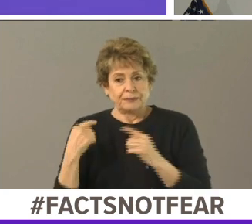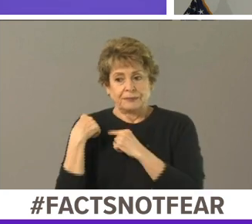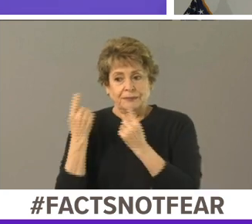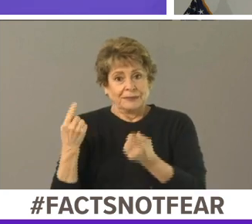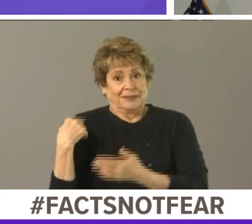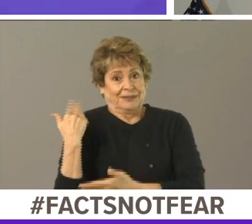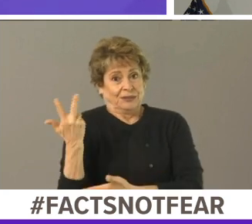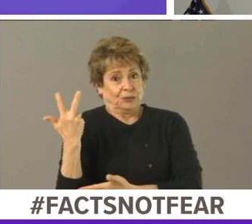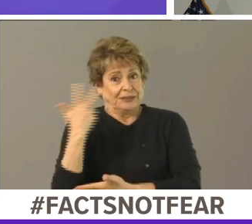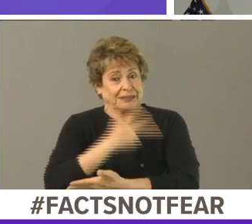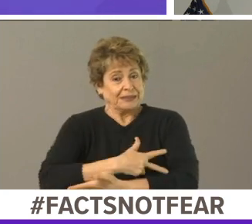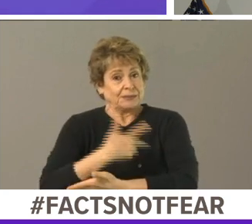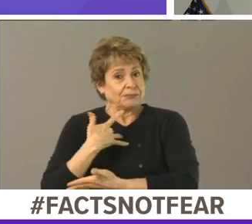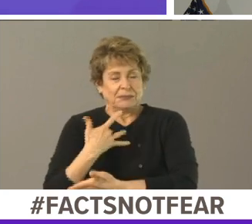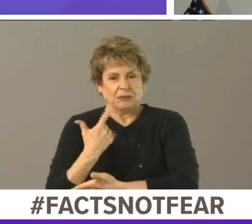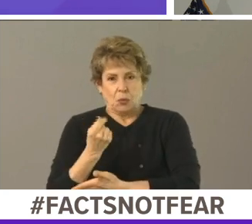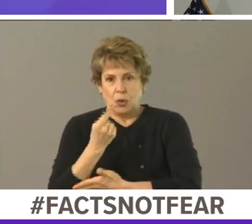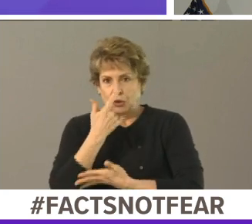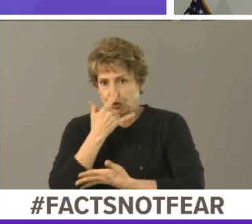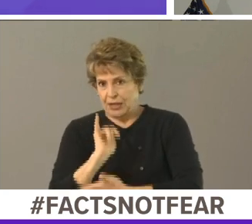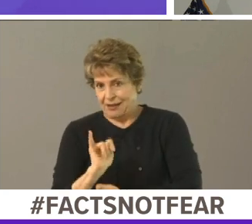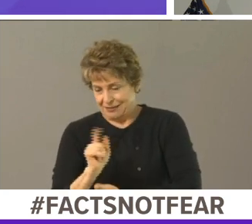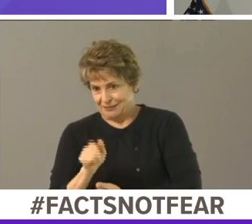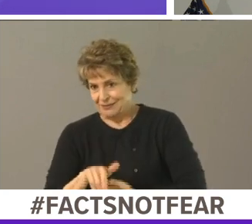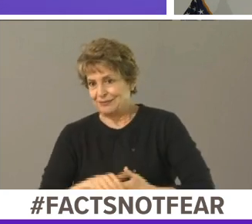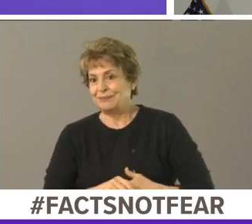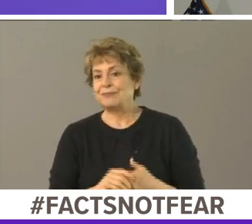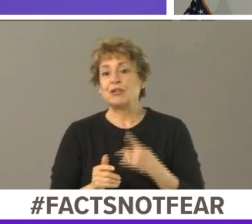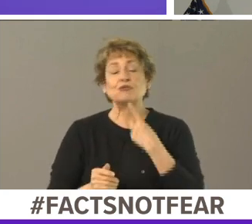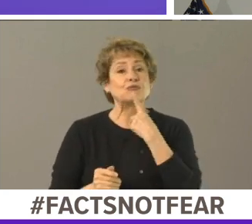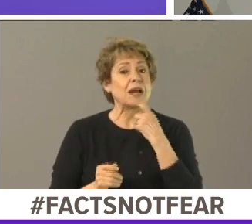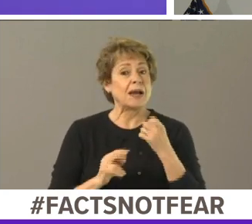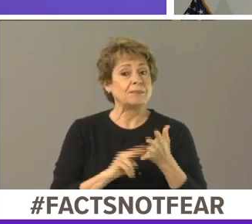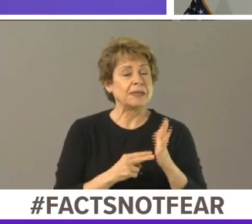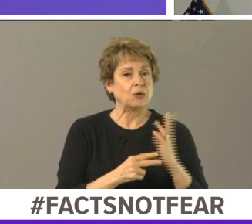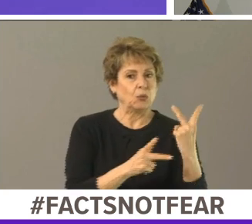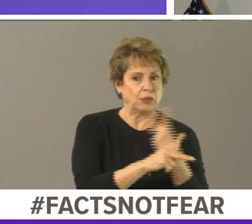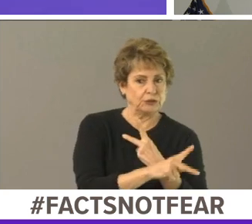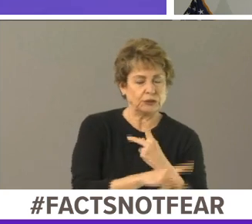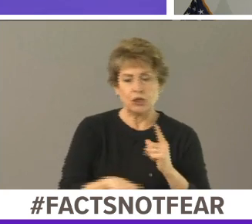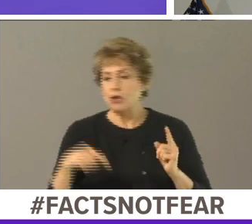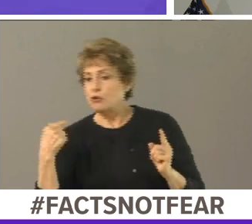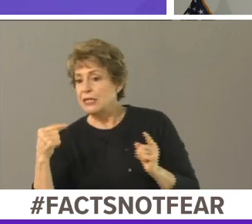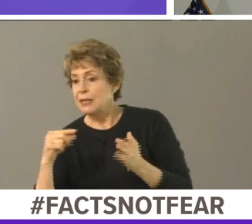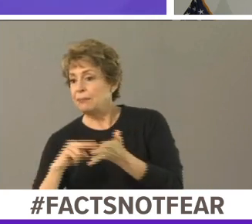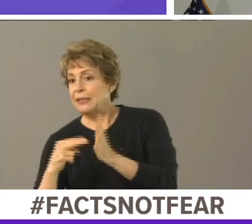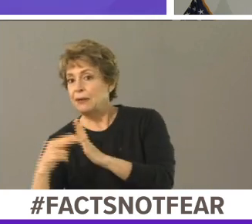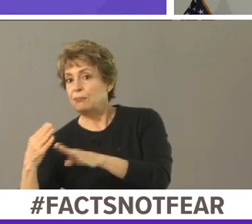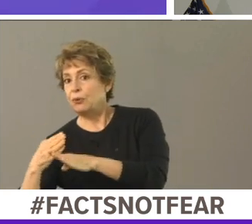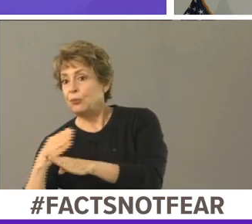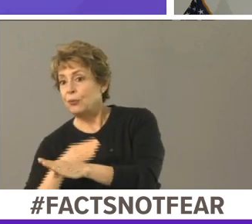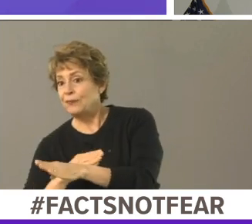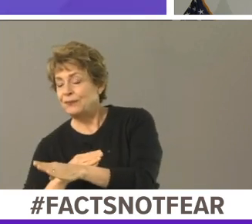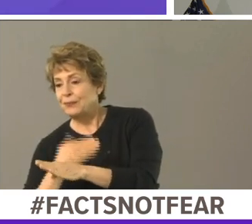downward trend, red is an upward trend. To my eye, there's only 2 or 3 states that